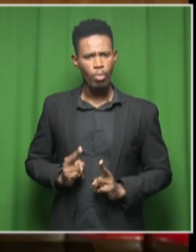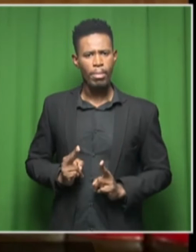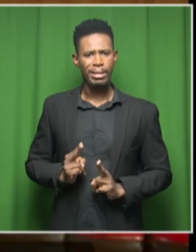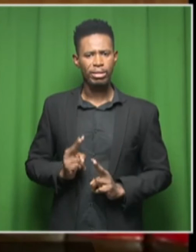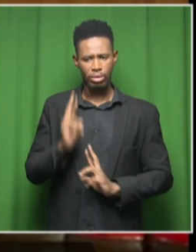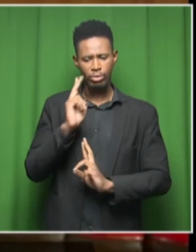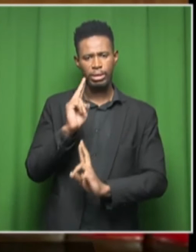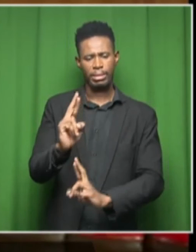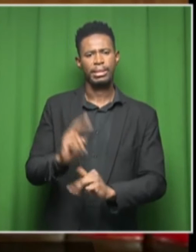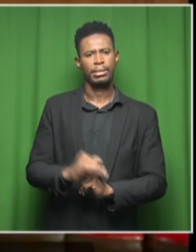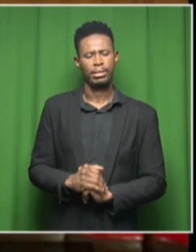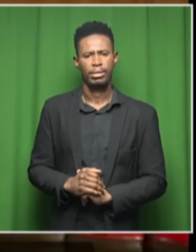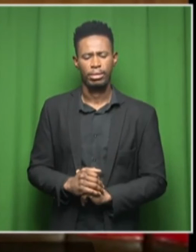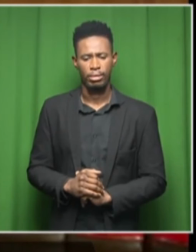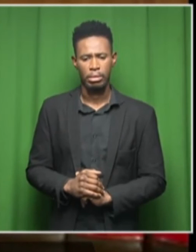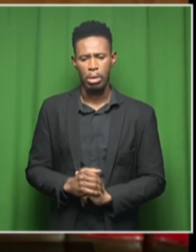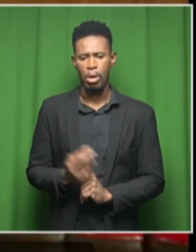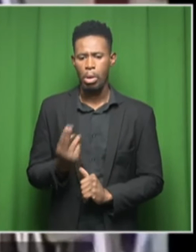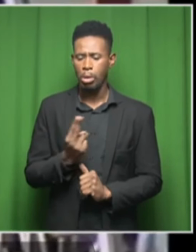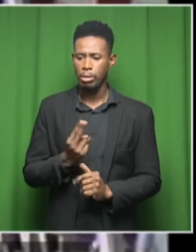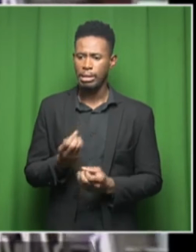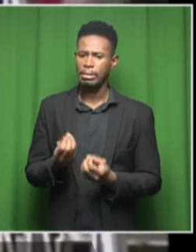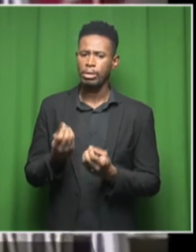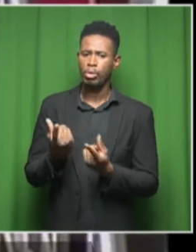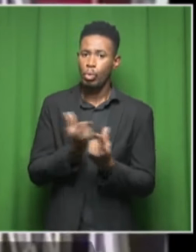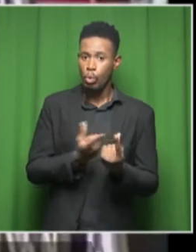come at the risk of